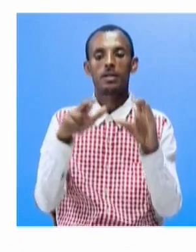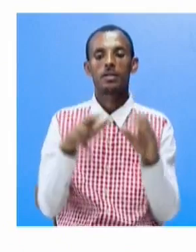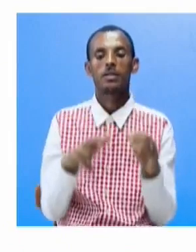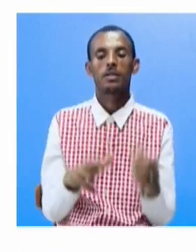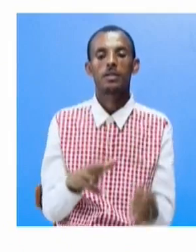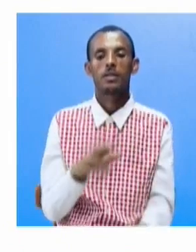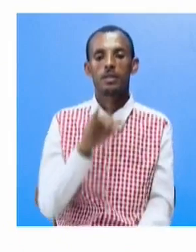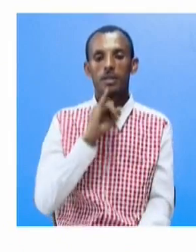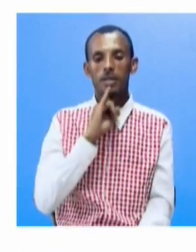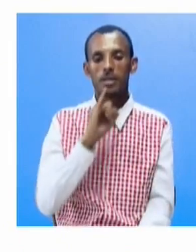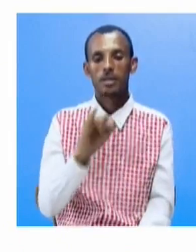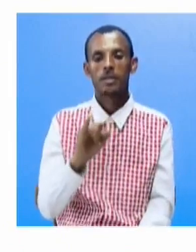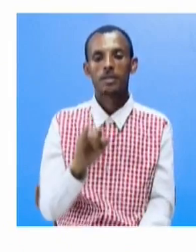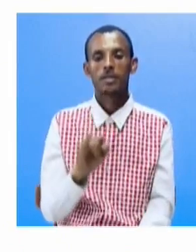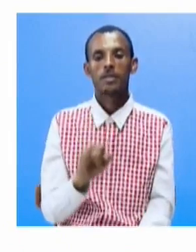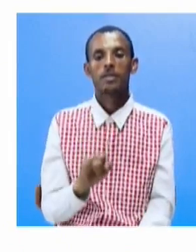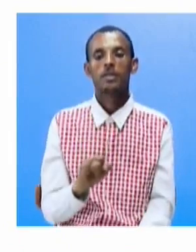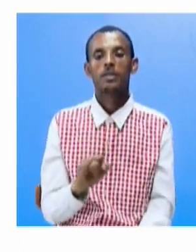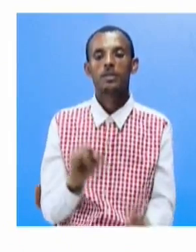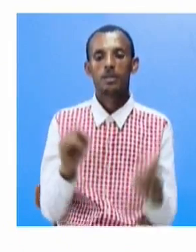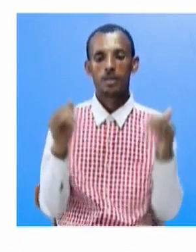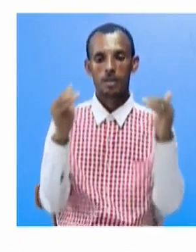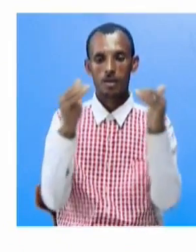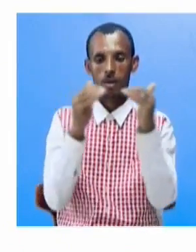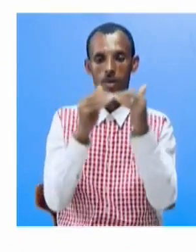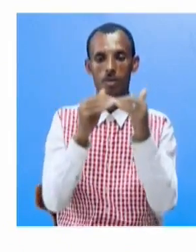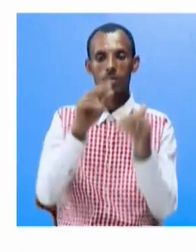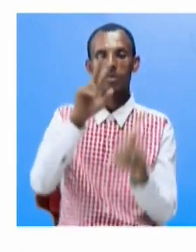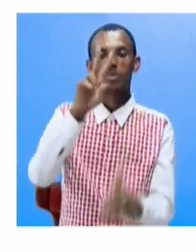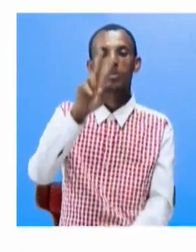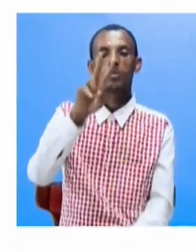is 2 centimeters long.